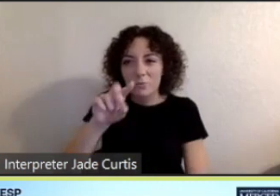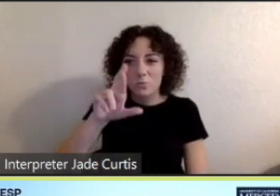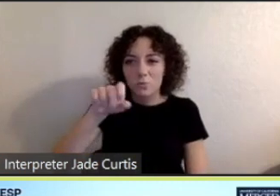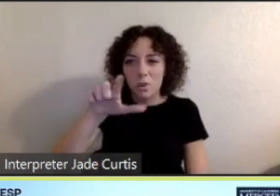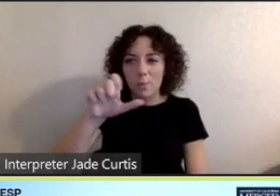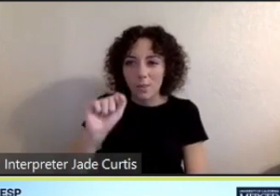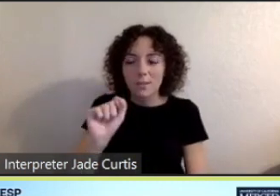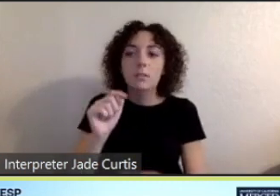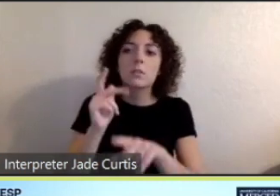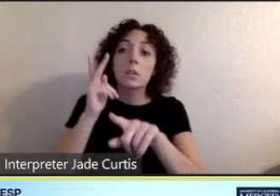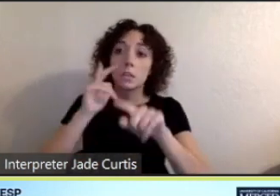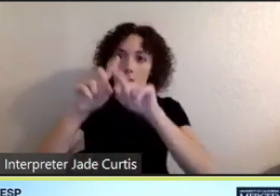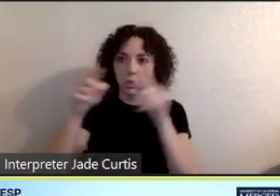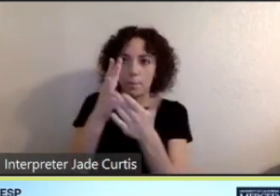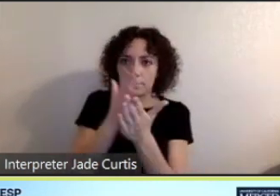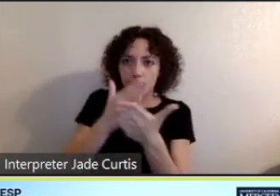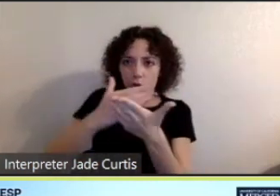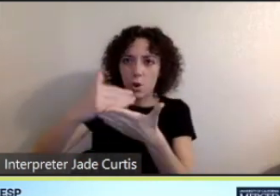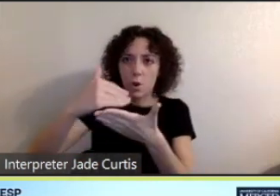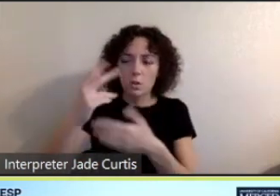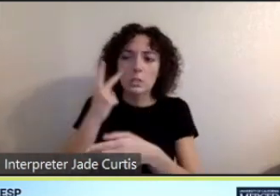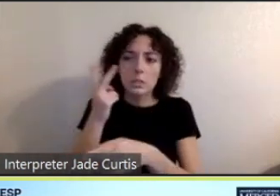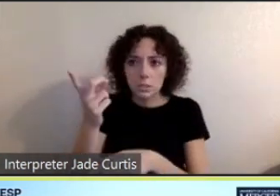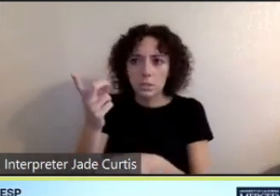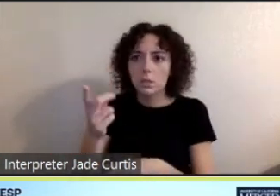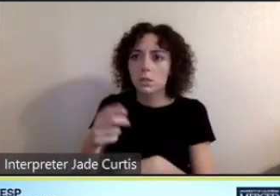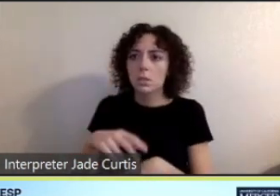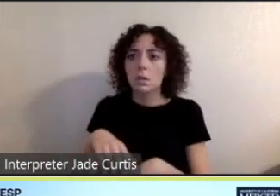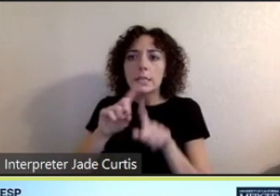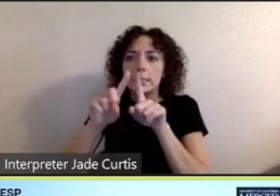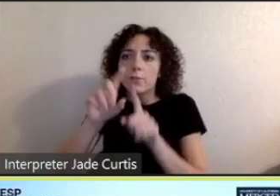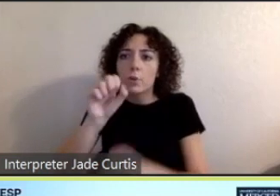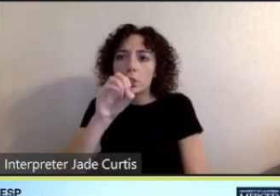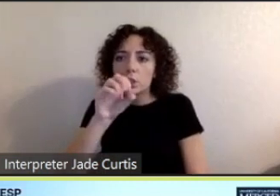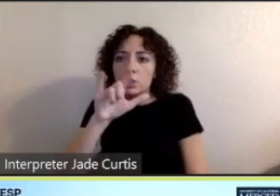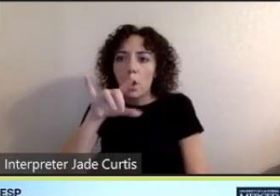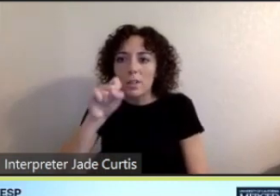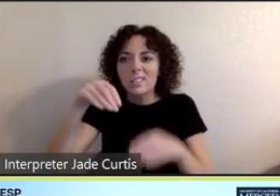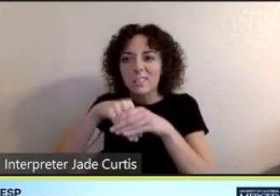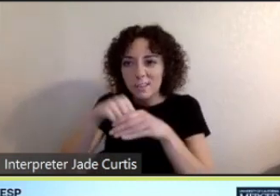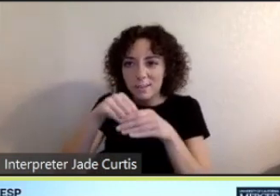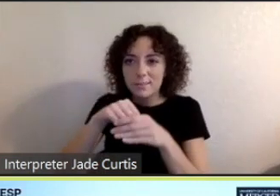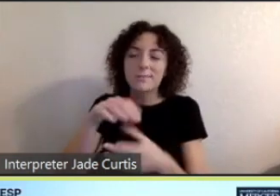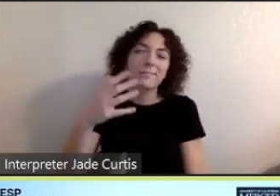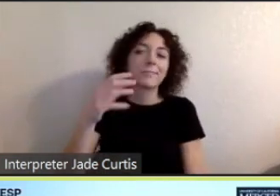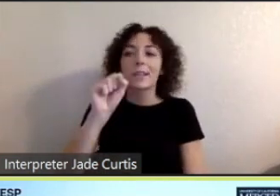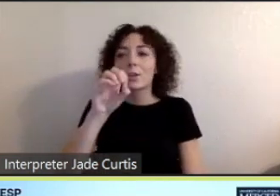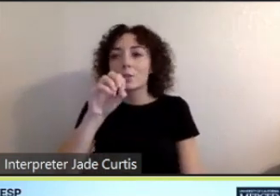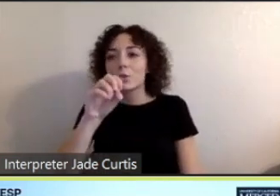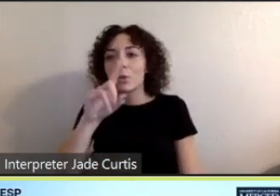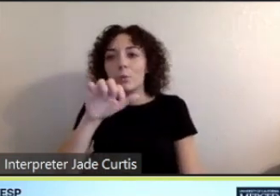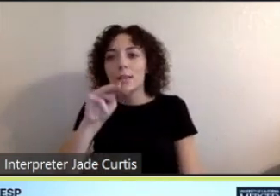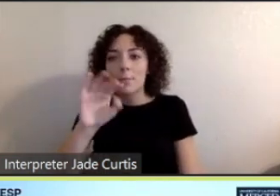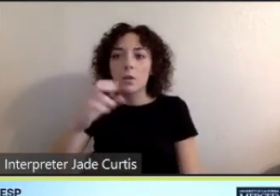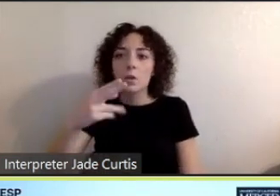right shows what the droplet is, what those non-volatile solids are. There are a lot of sodium chloride and some other salts.